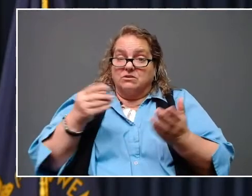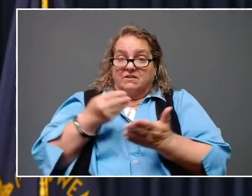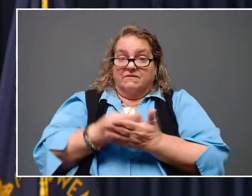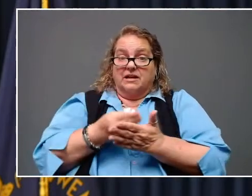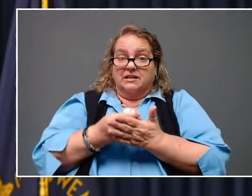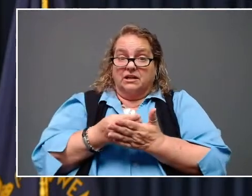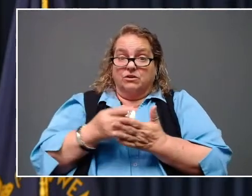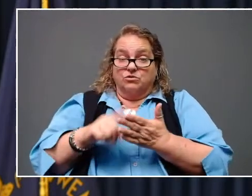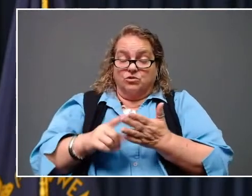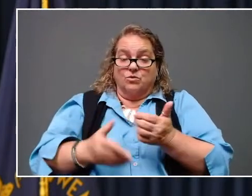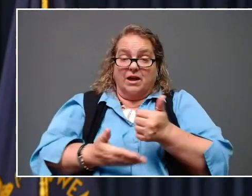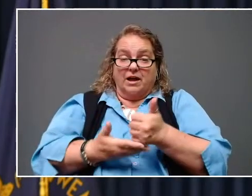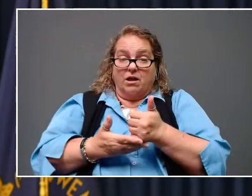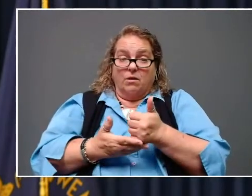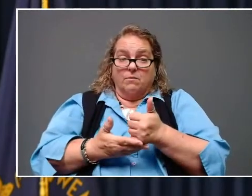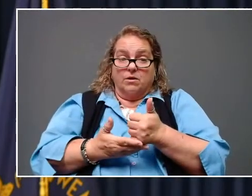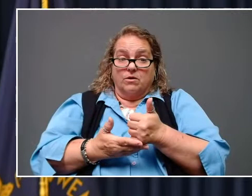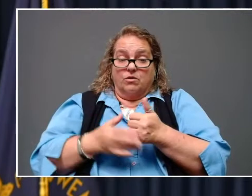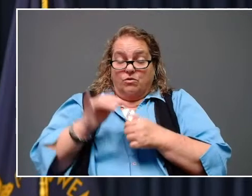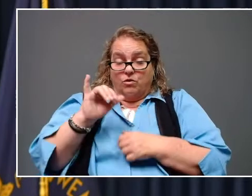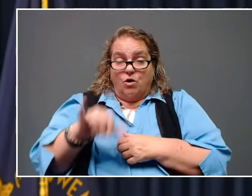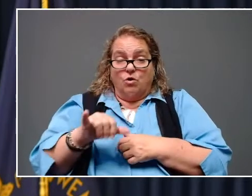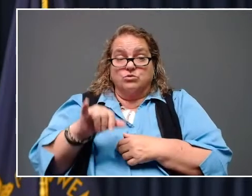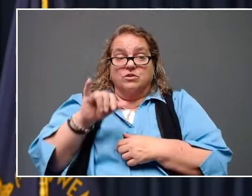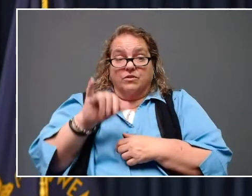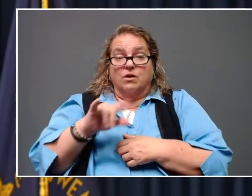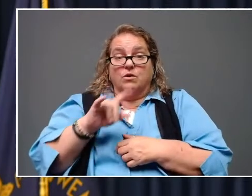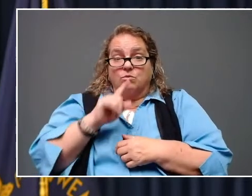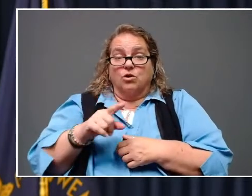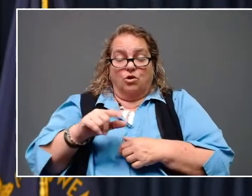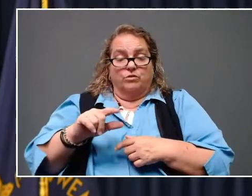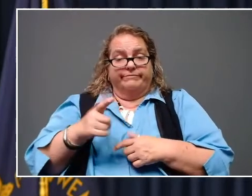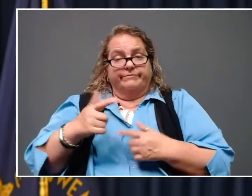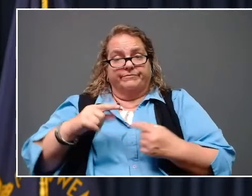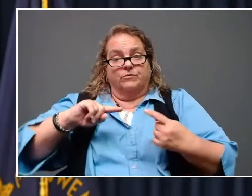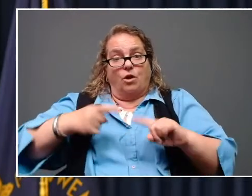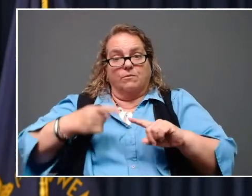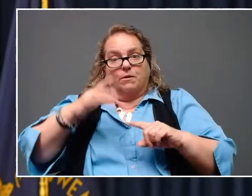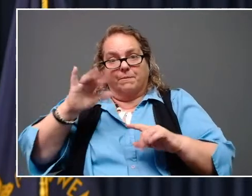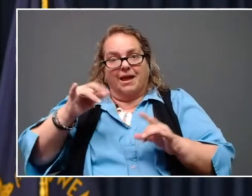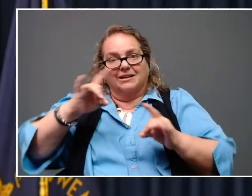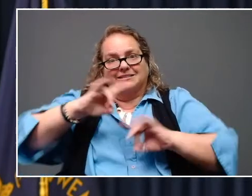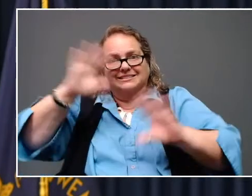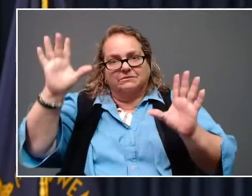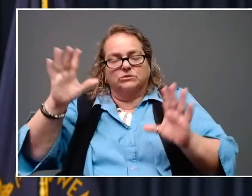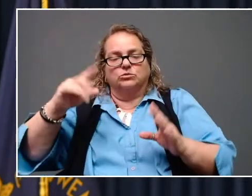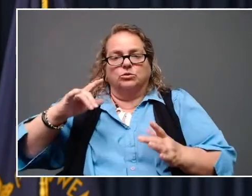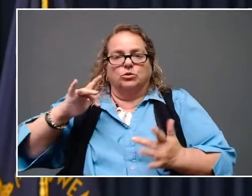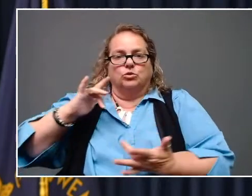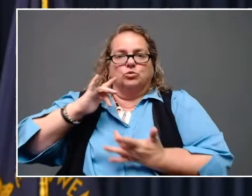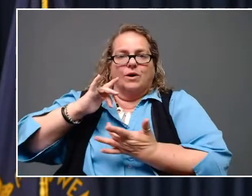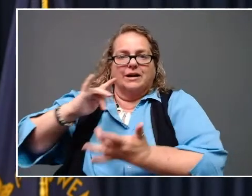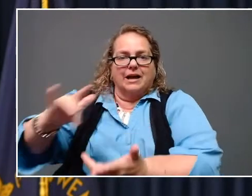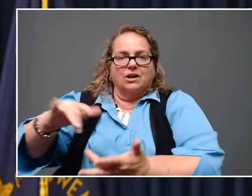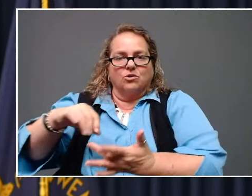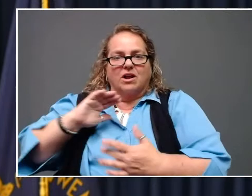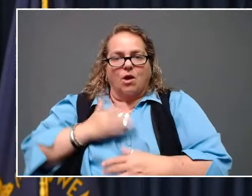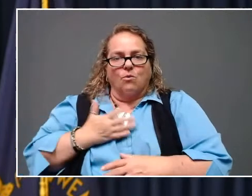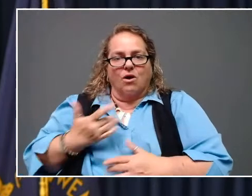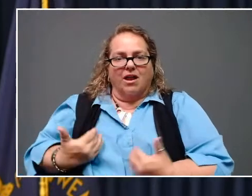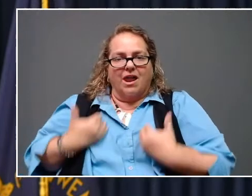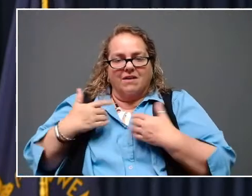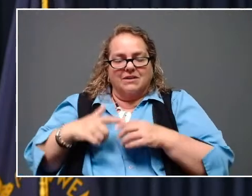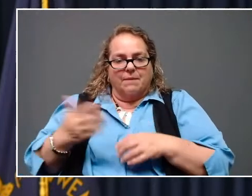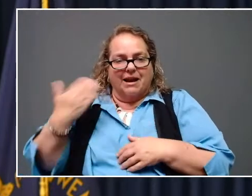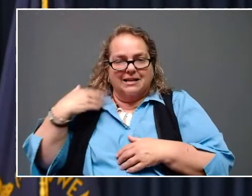aid those that were harmed by the most devastating tornado event of our lifetime last December.